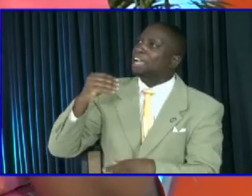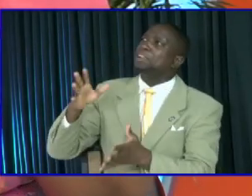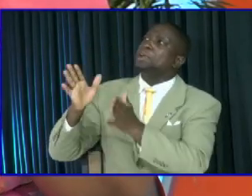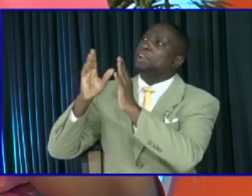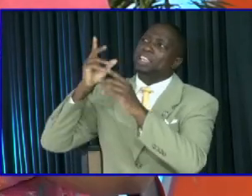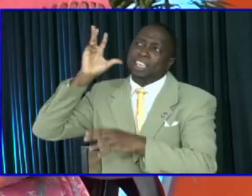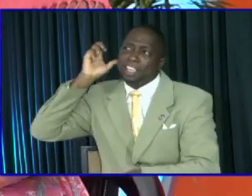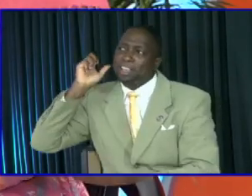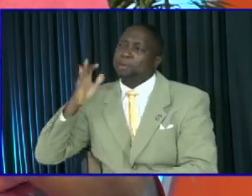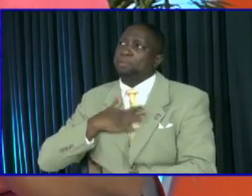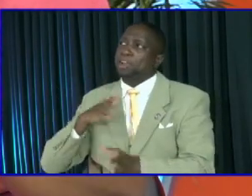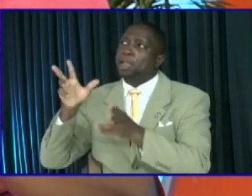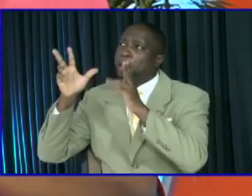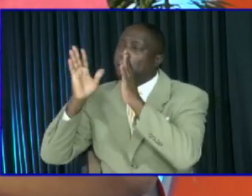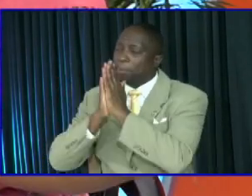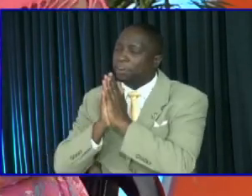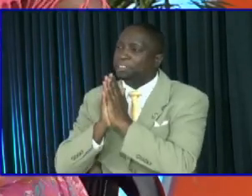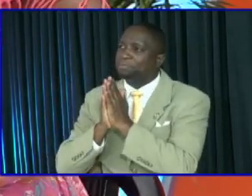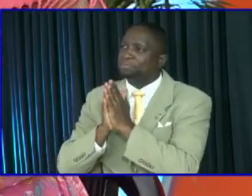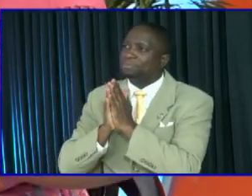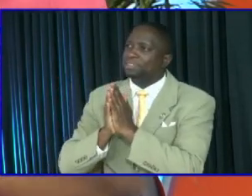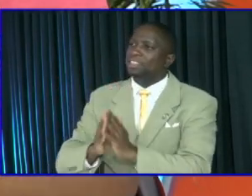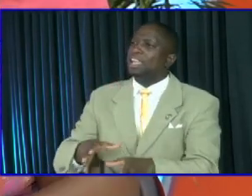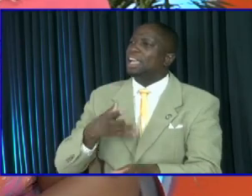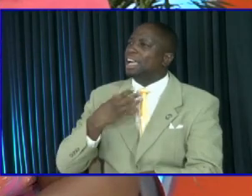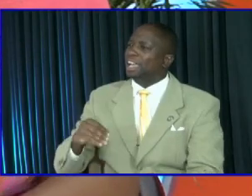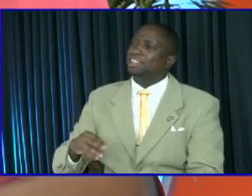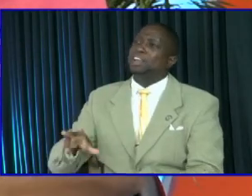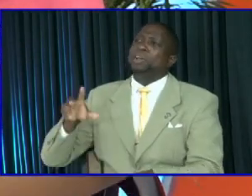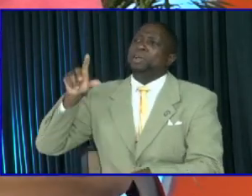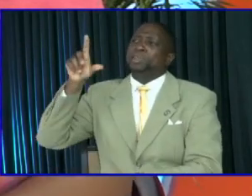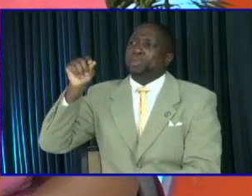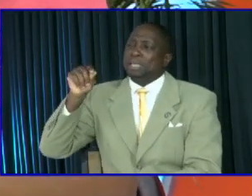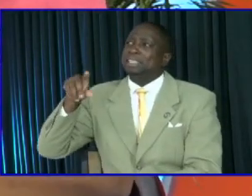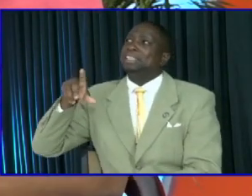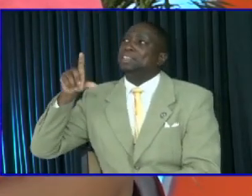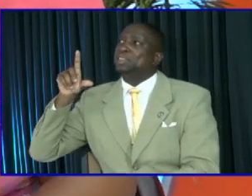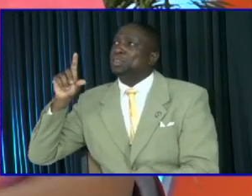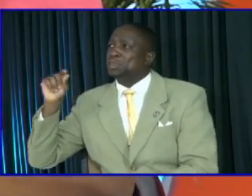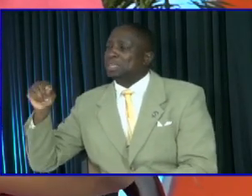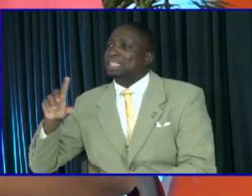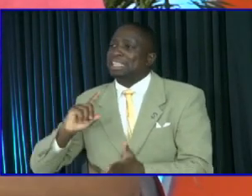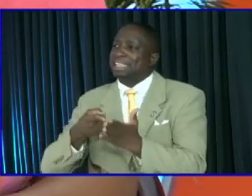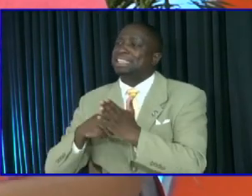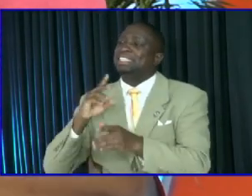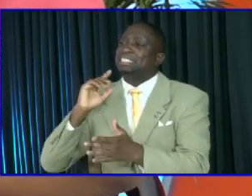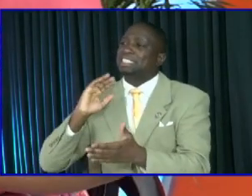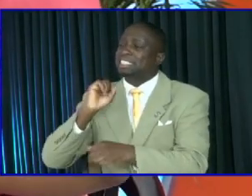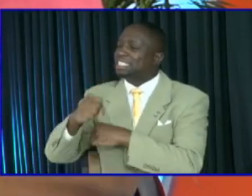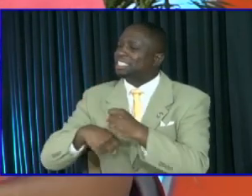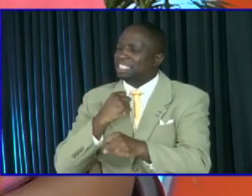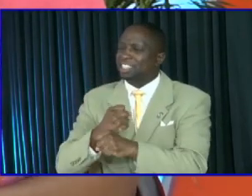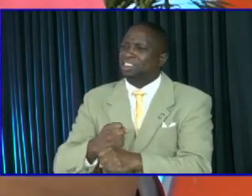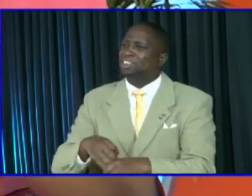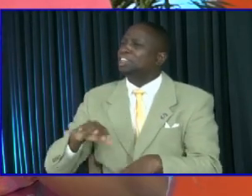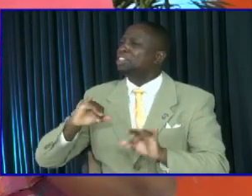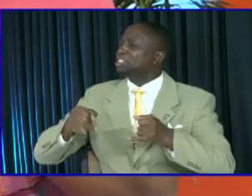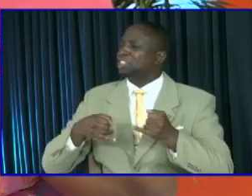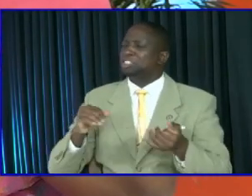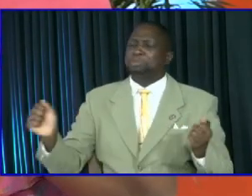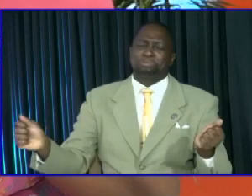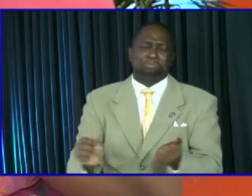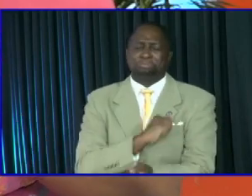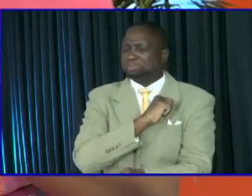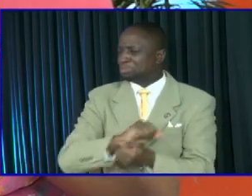out. And 2020, it is not working out. Everything is falling apart. And I